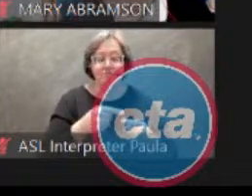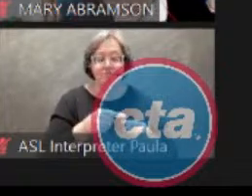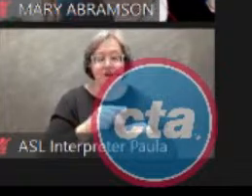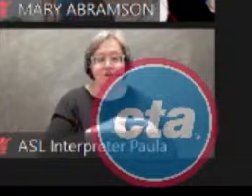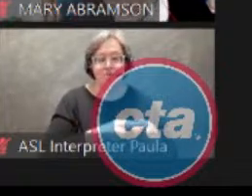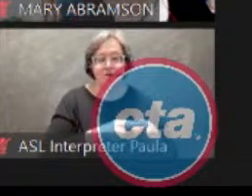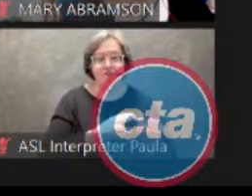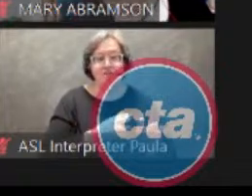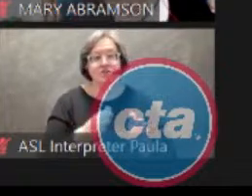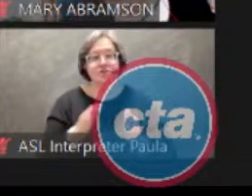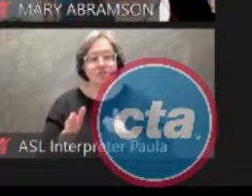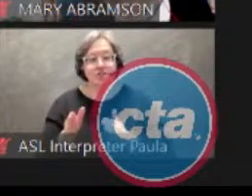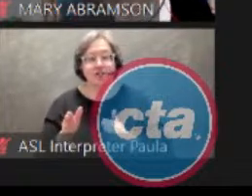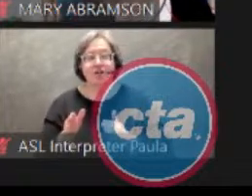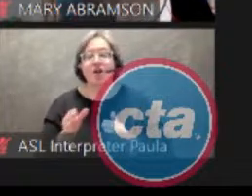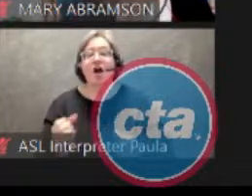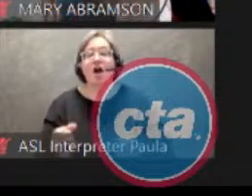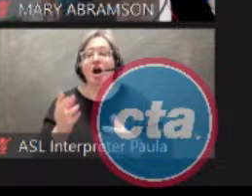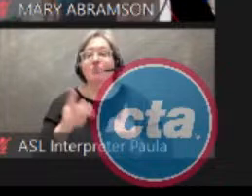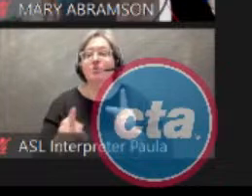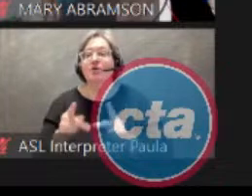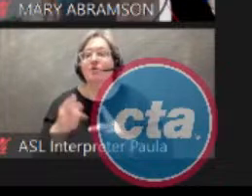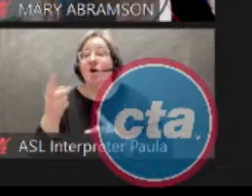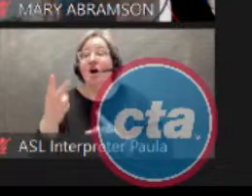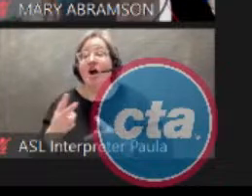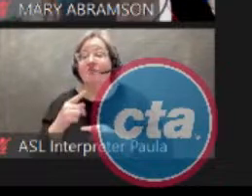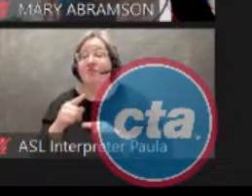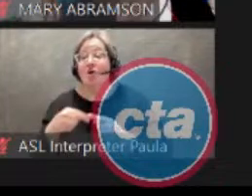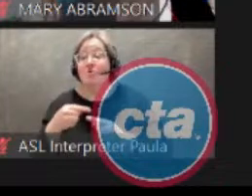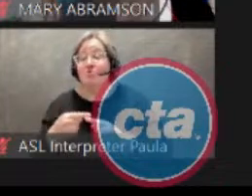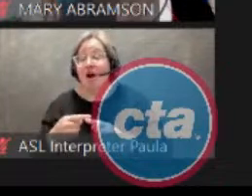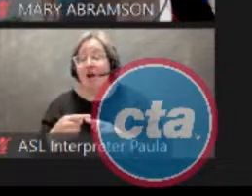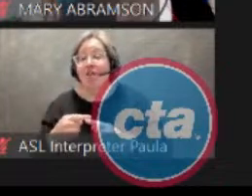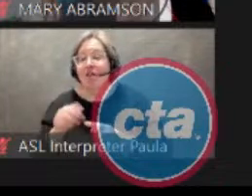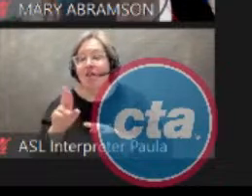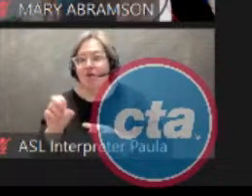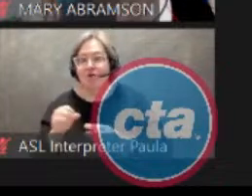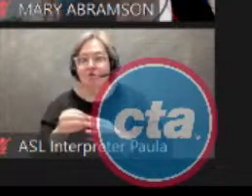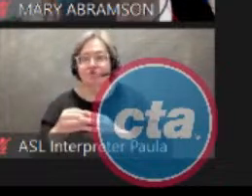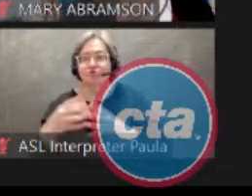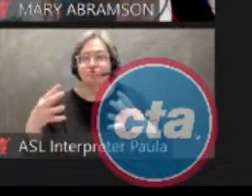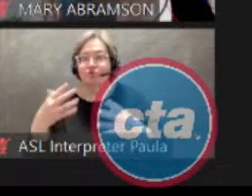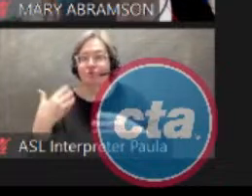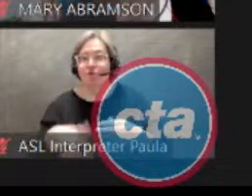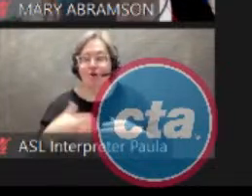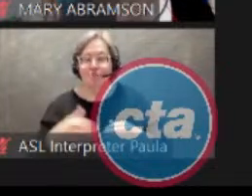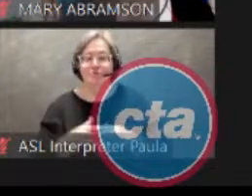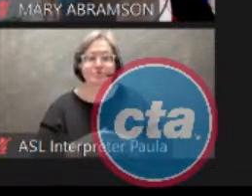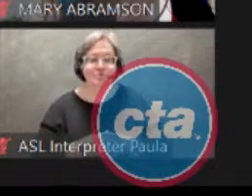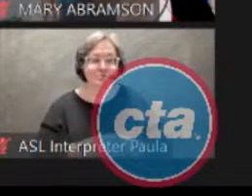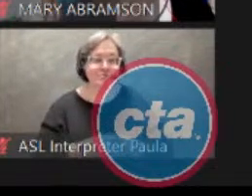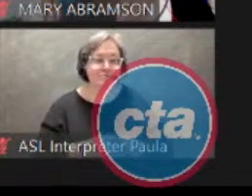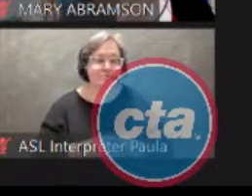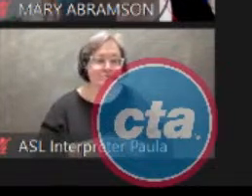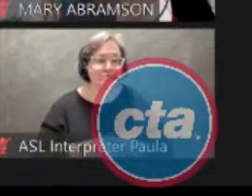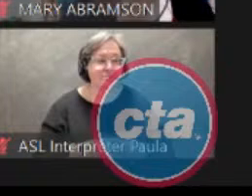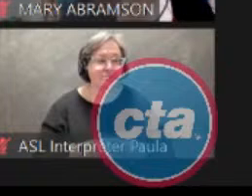expand that to the number of individuals who live within a half mile of bus, it grows exponentially.